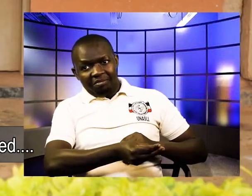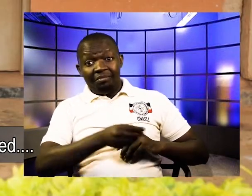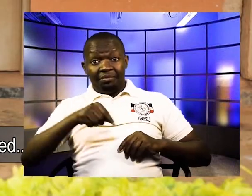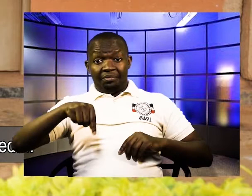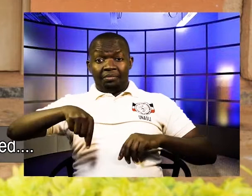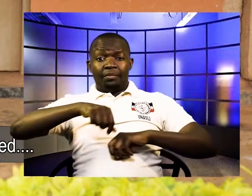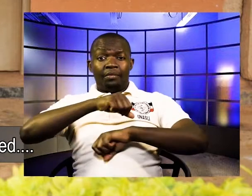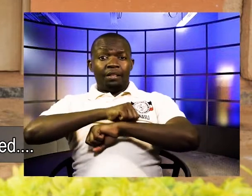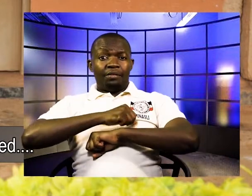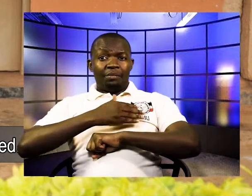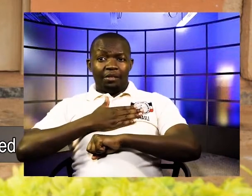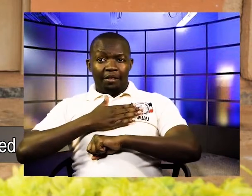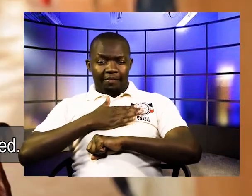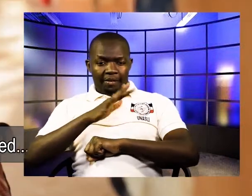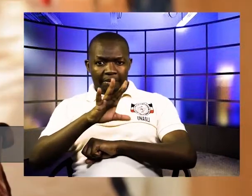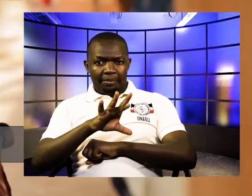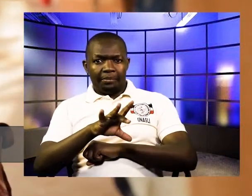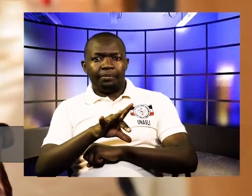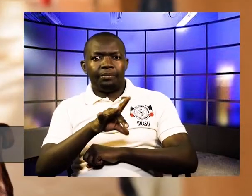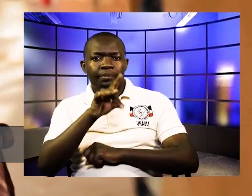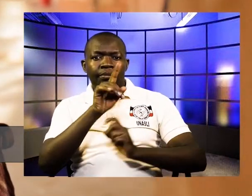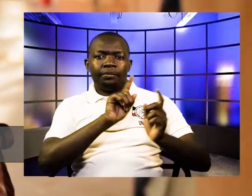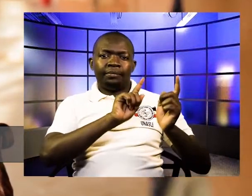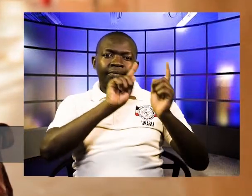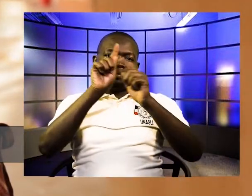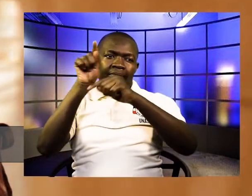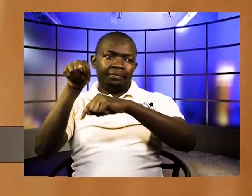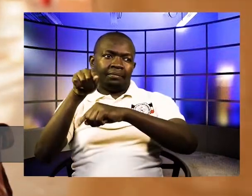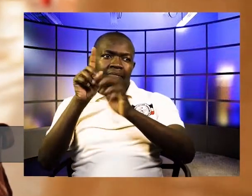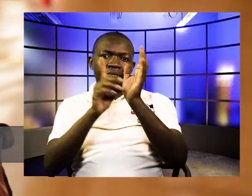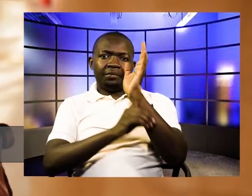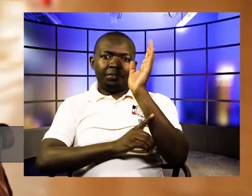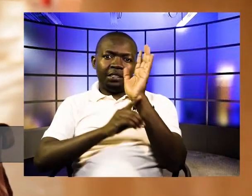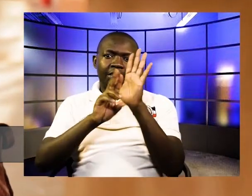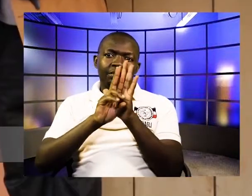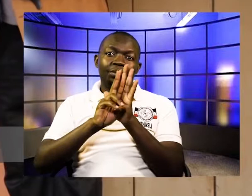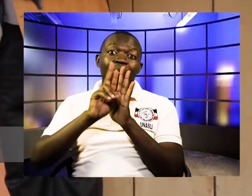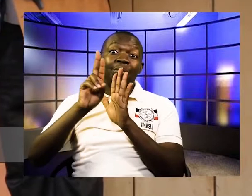Esomero yafe, bali ronze, okugenda ku district kukikirirwa.